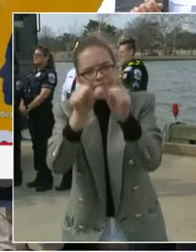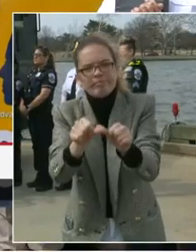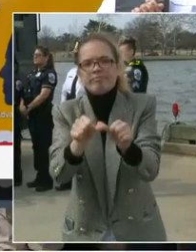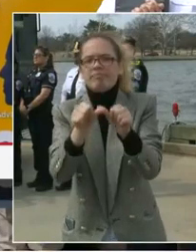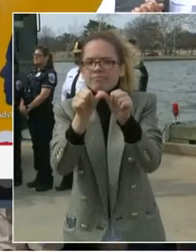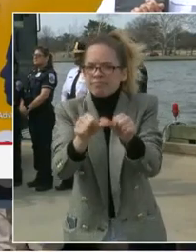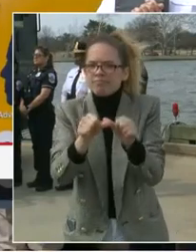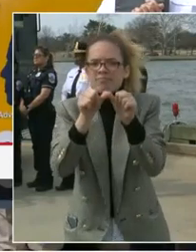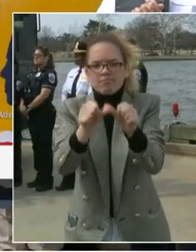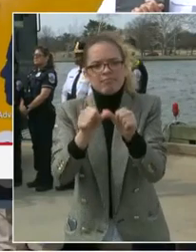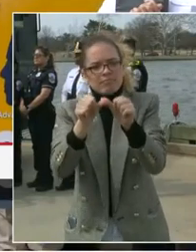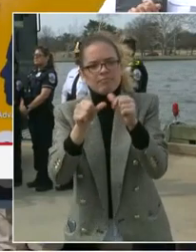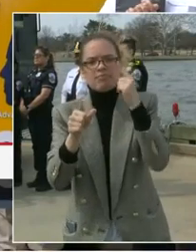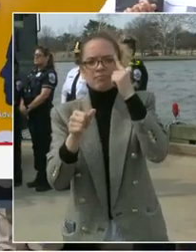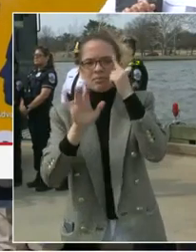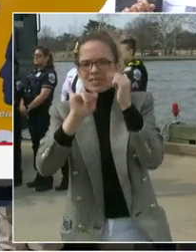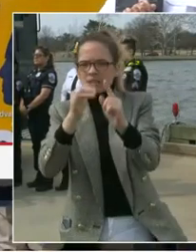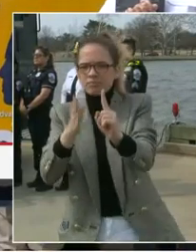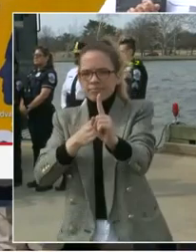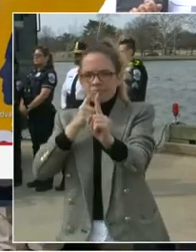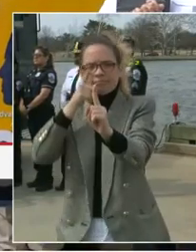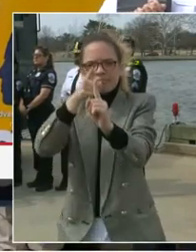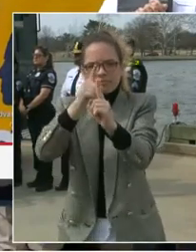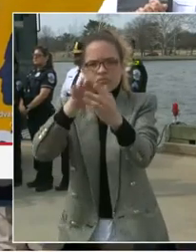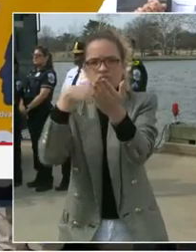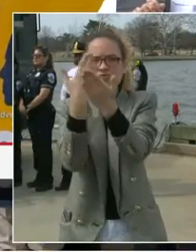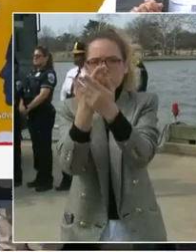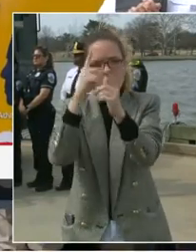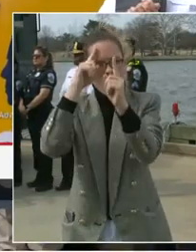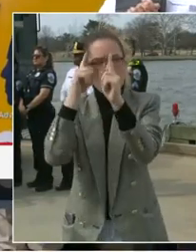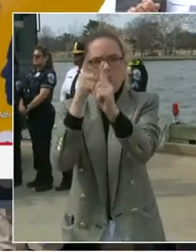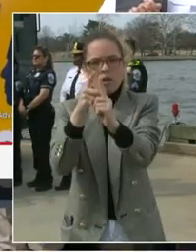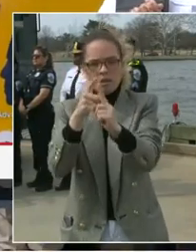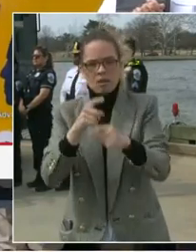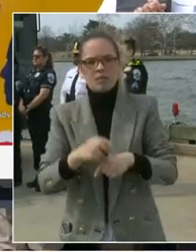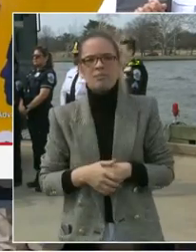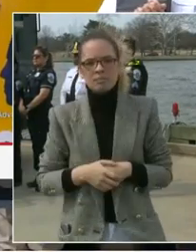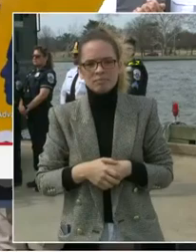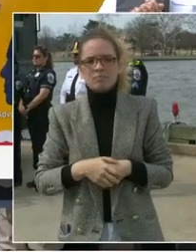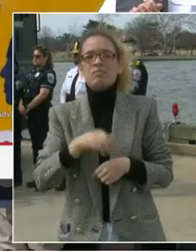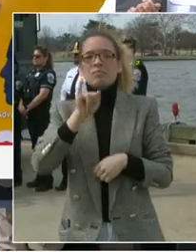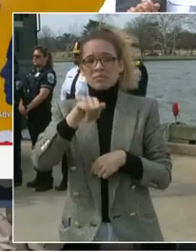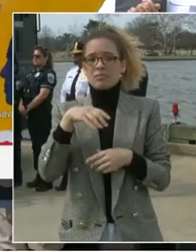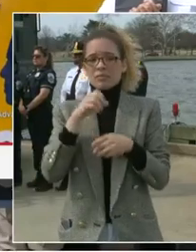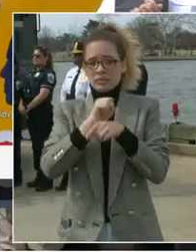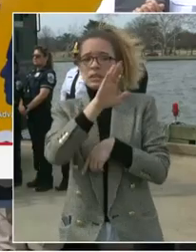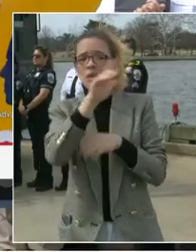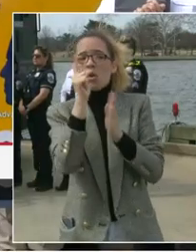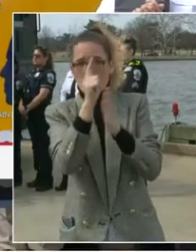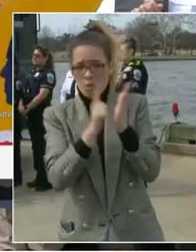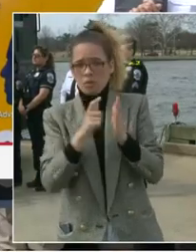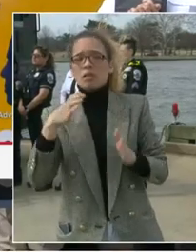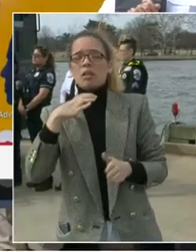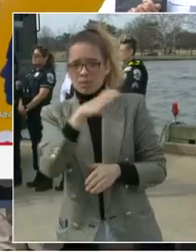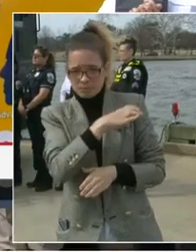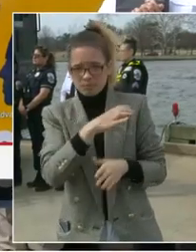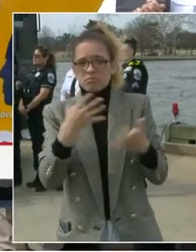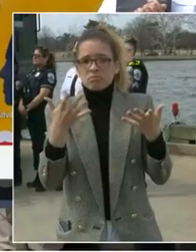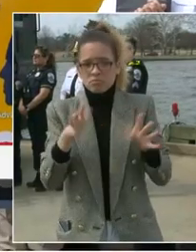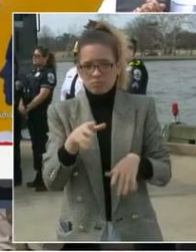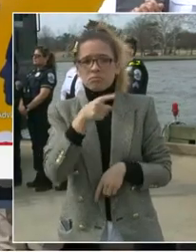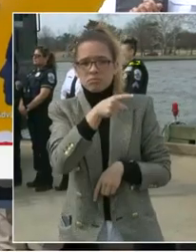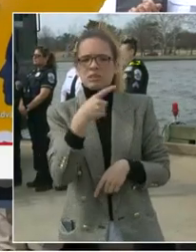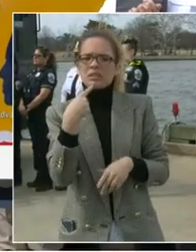getting there. You will remember that I sent to the council a piece of legislation that will expand